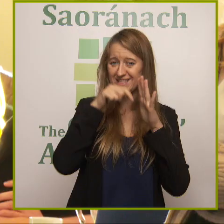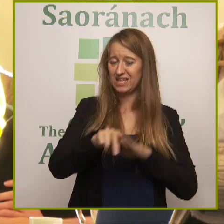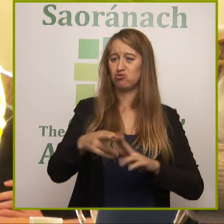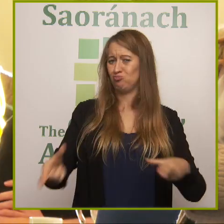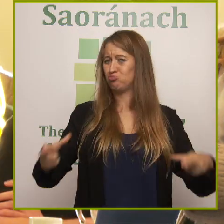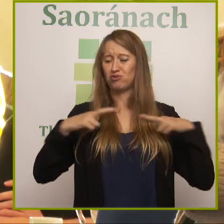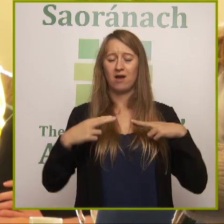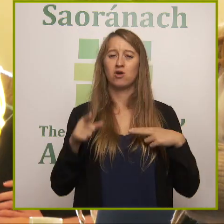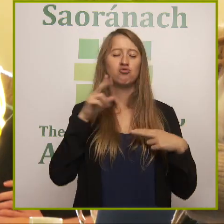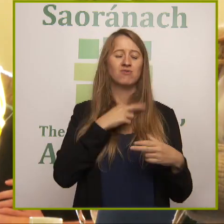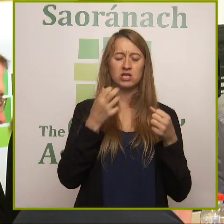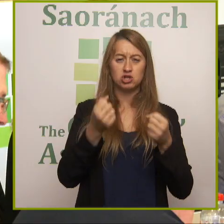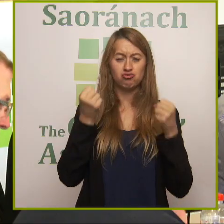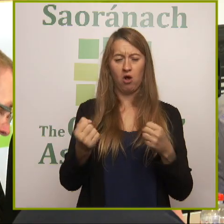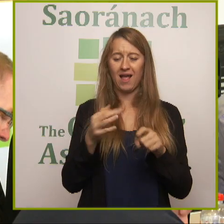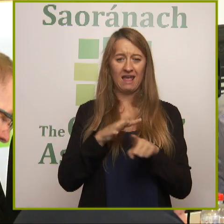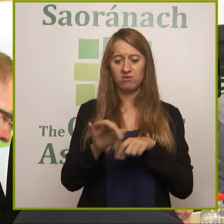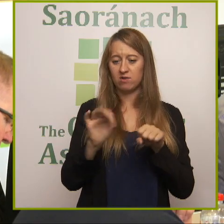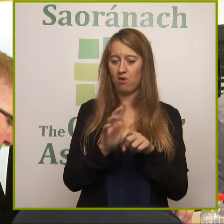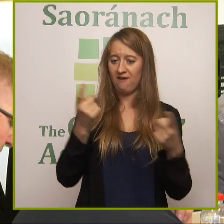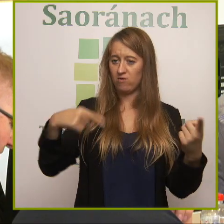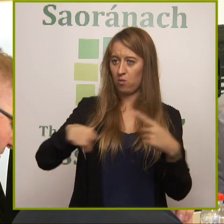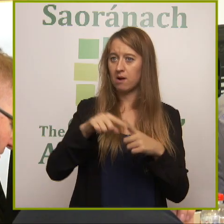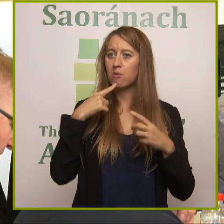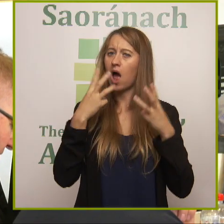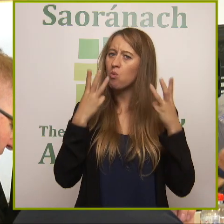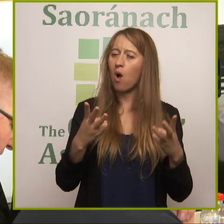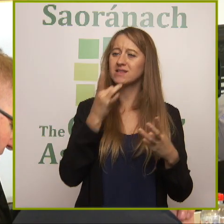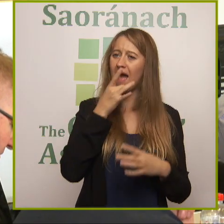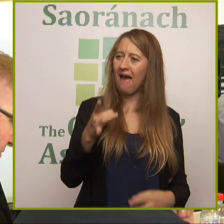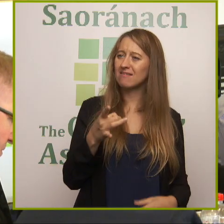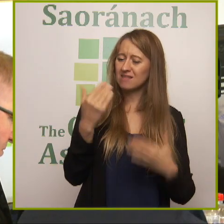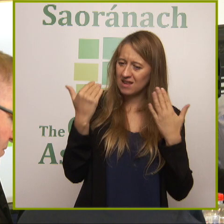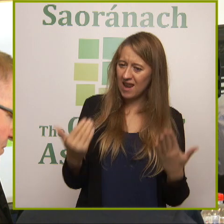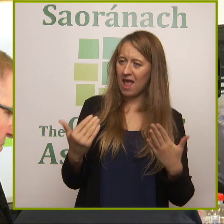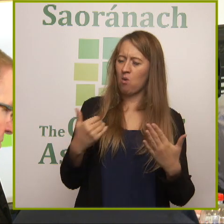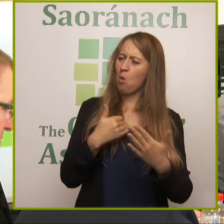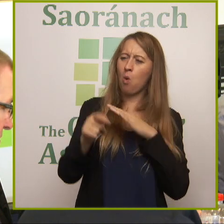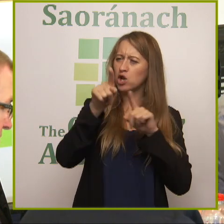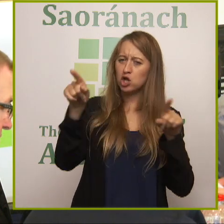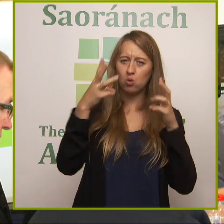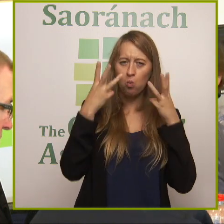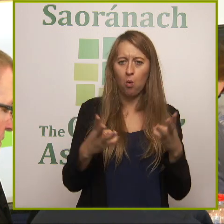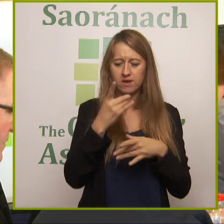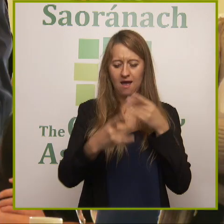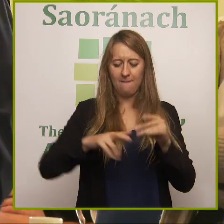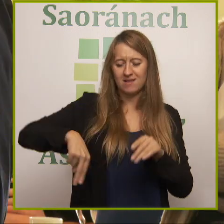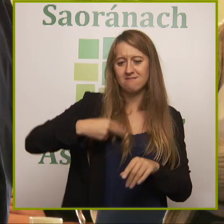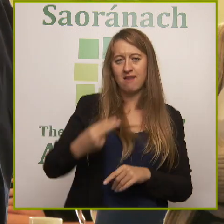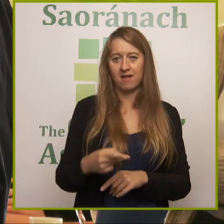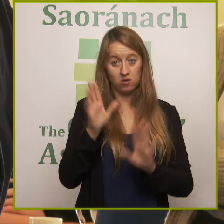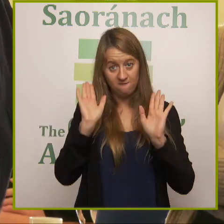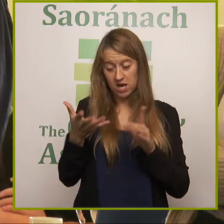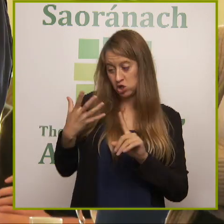for everyone. I was just going to ask, what do you want to happen next now, following the work you've achieved? Like, what are you hoping moving